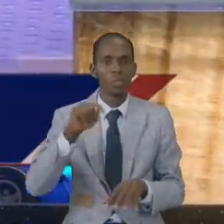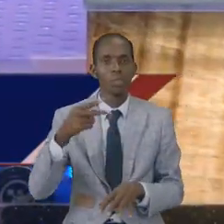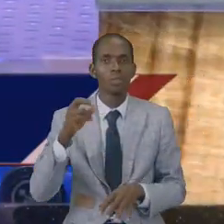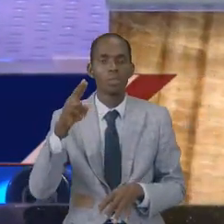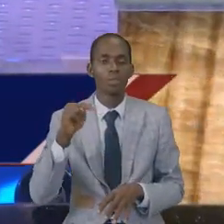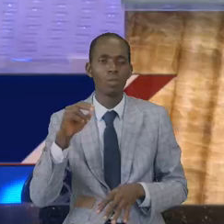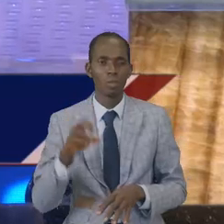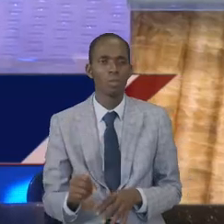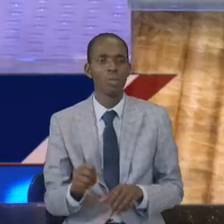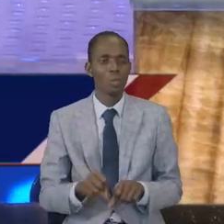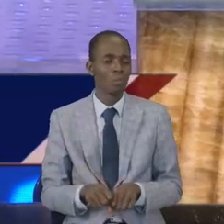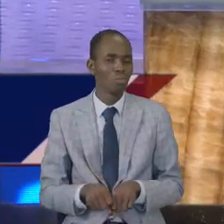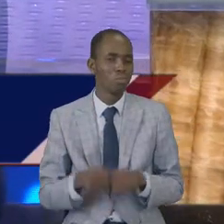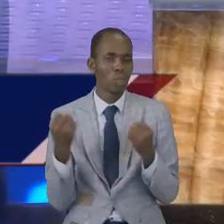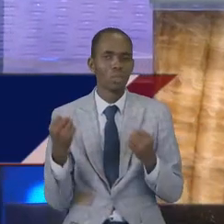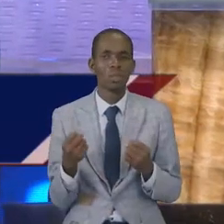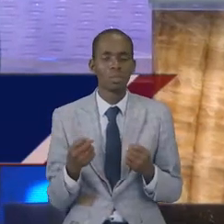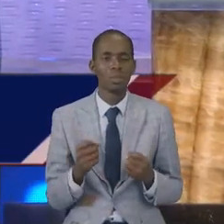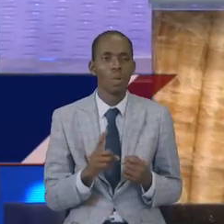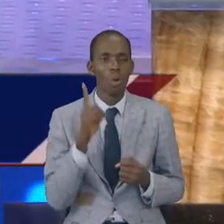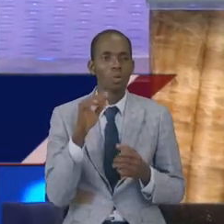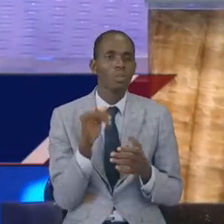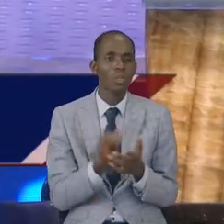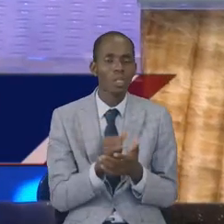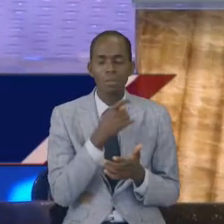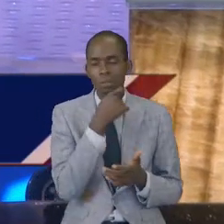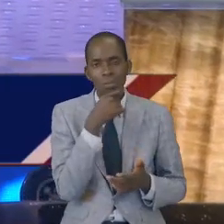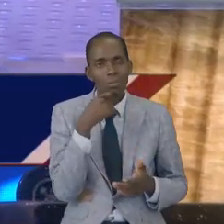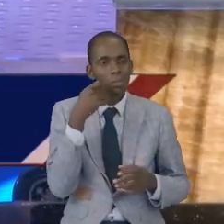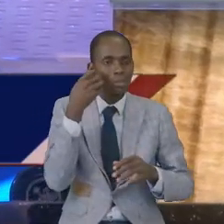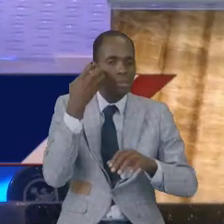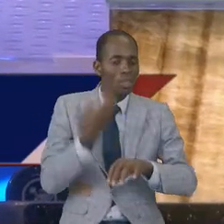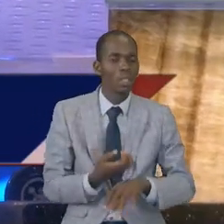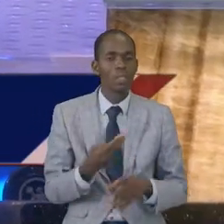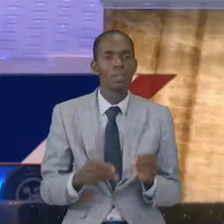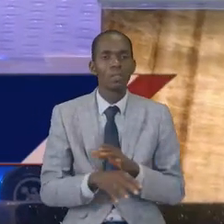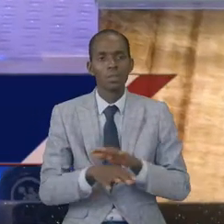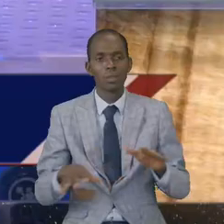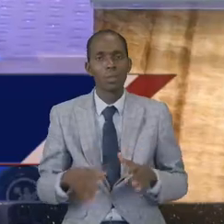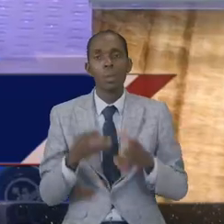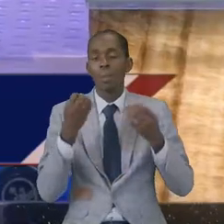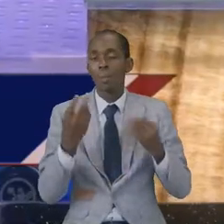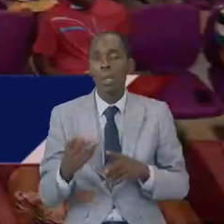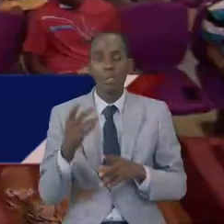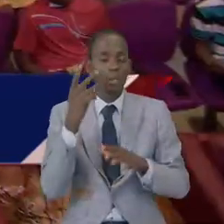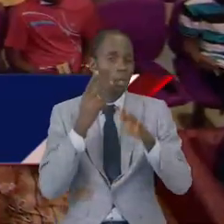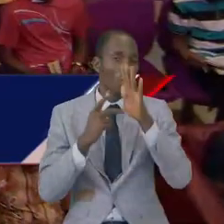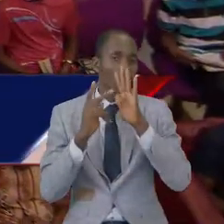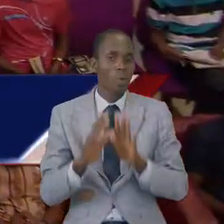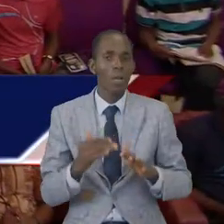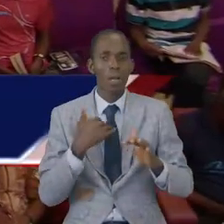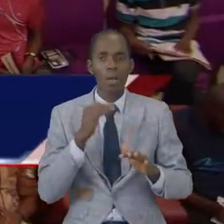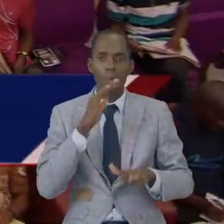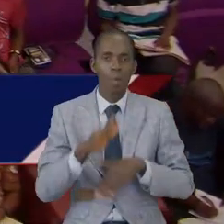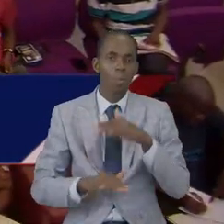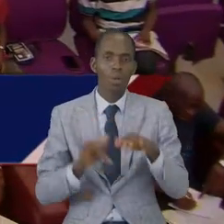been hardened, because many people have been walking on that ground. Many false prophets have been walking on that ground.